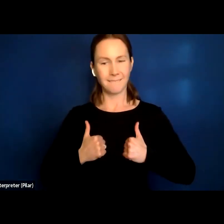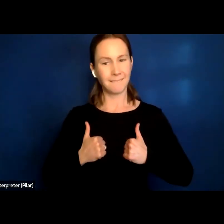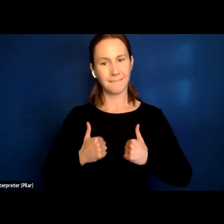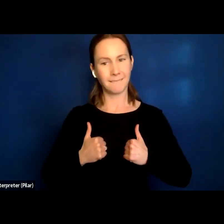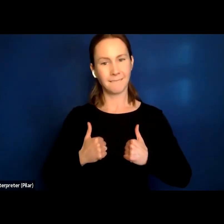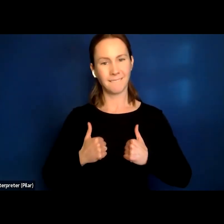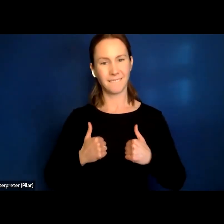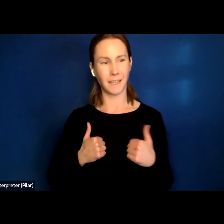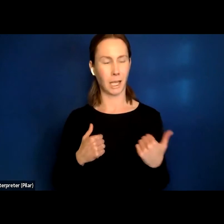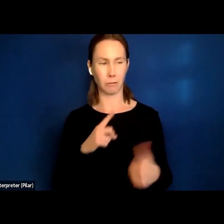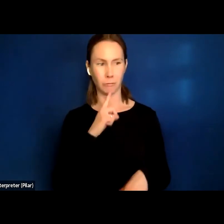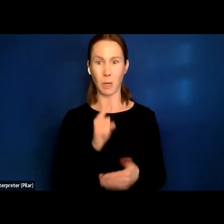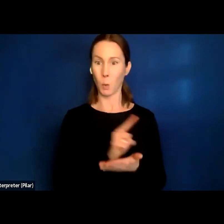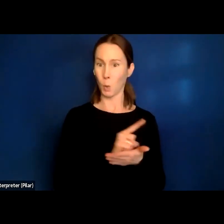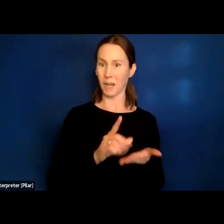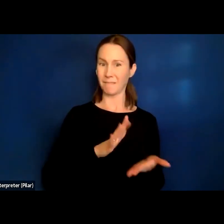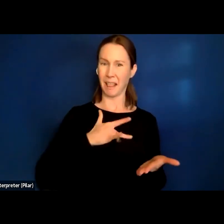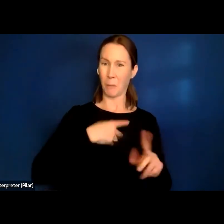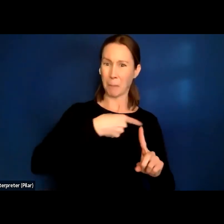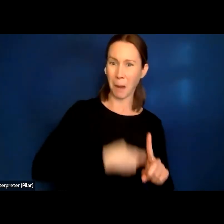feels like a month and a month feels like a year,